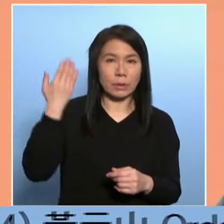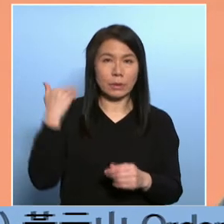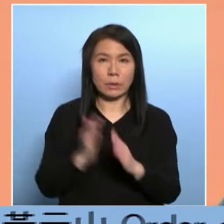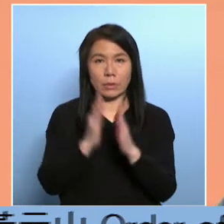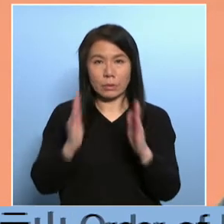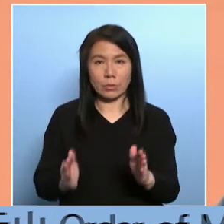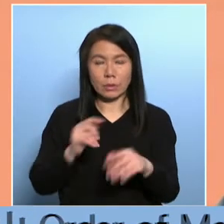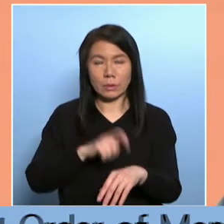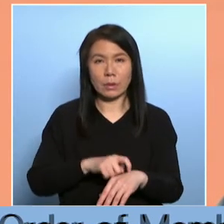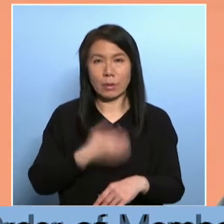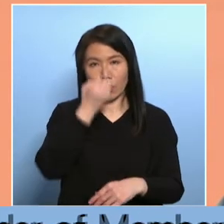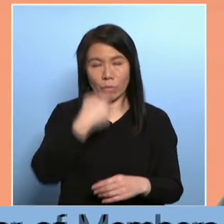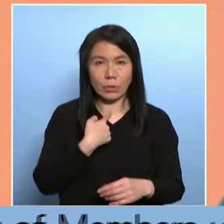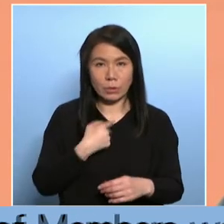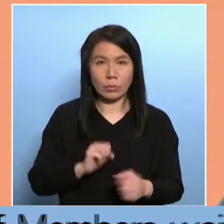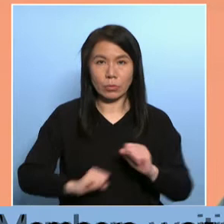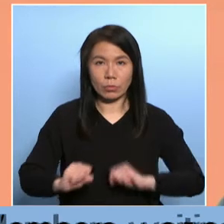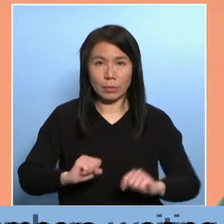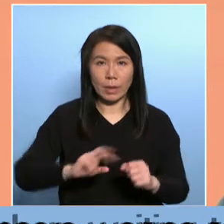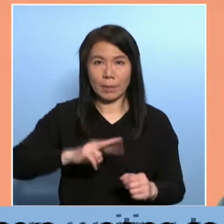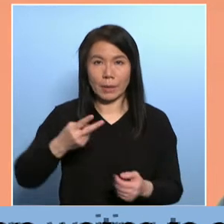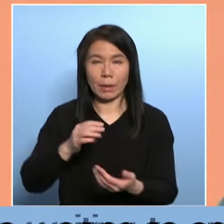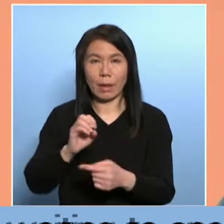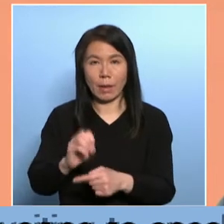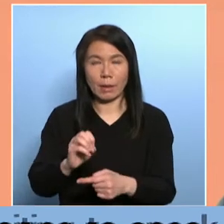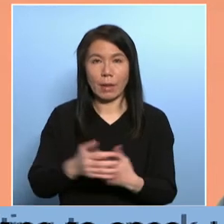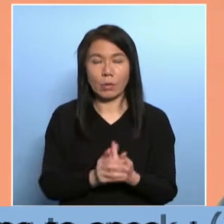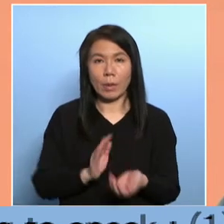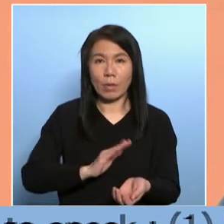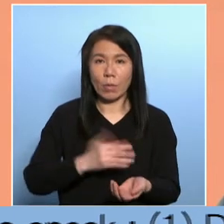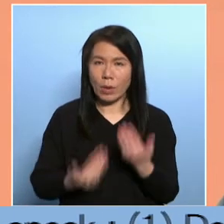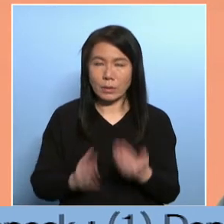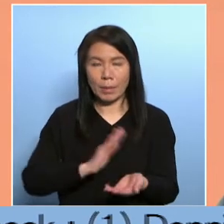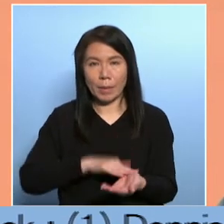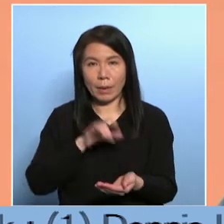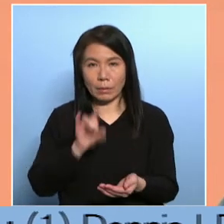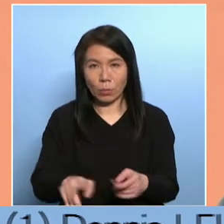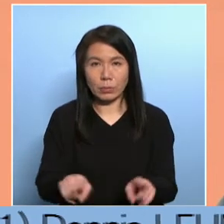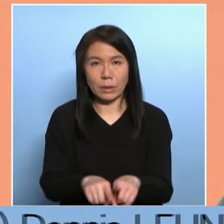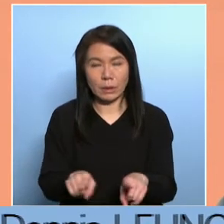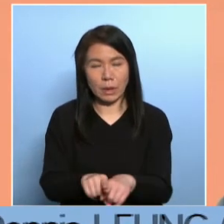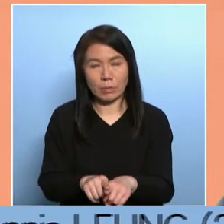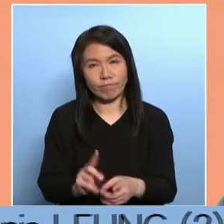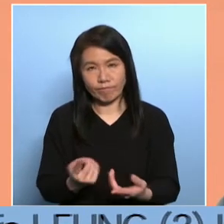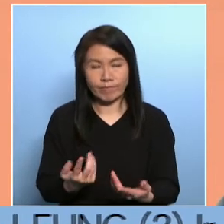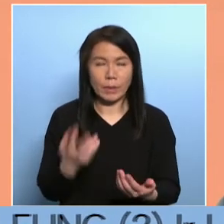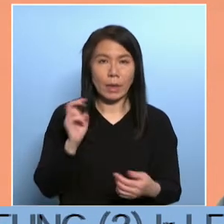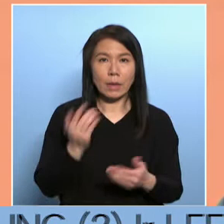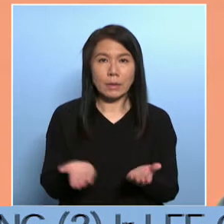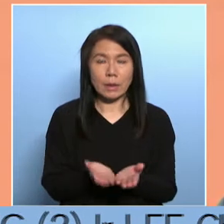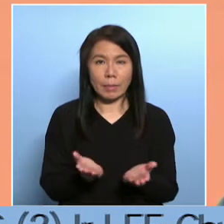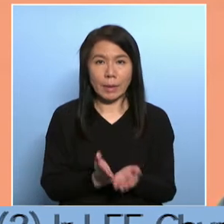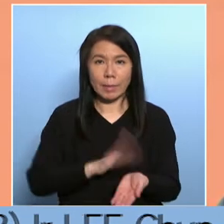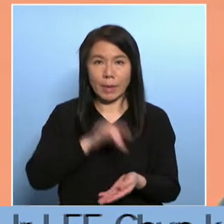now. Some time ago, there was a discussion or debate on whether we should go